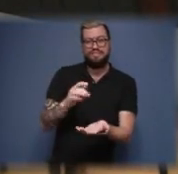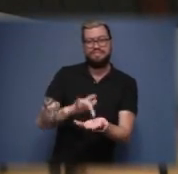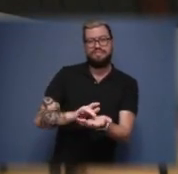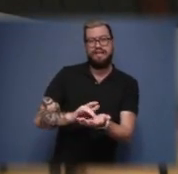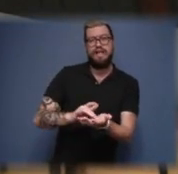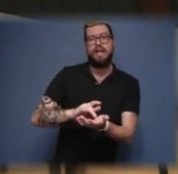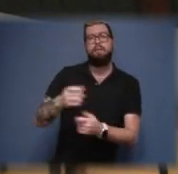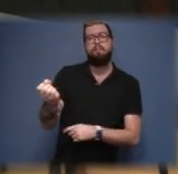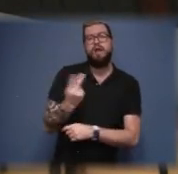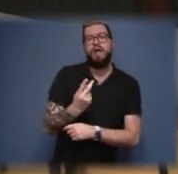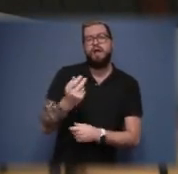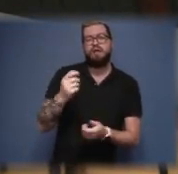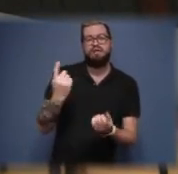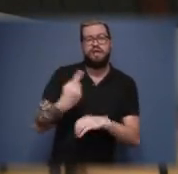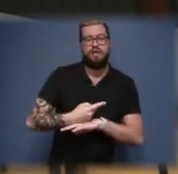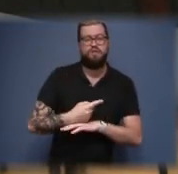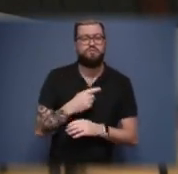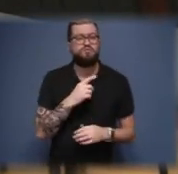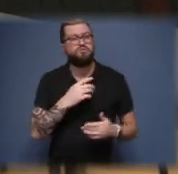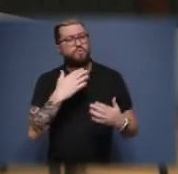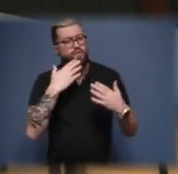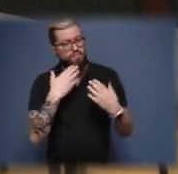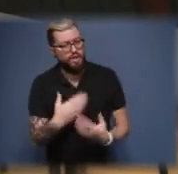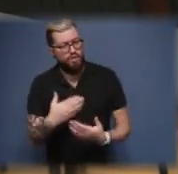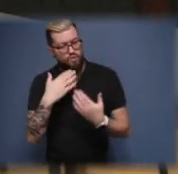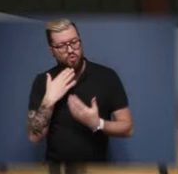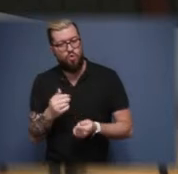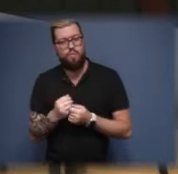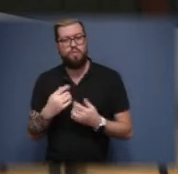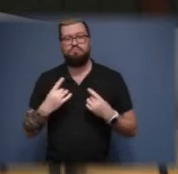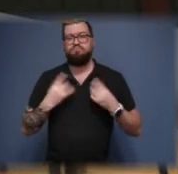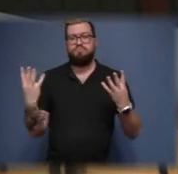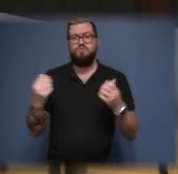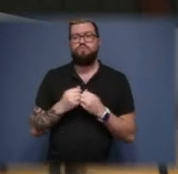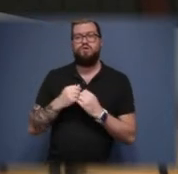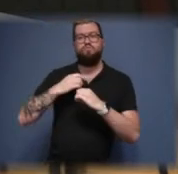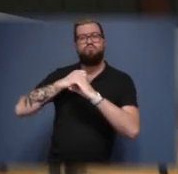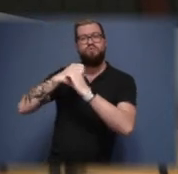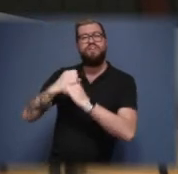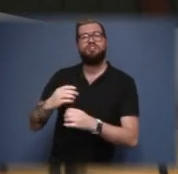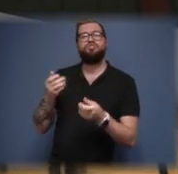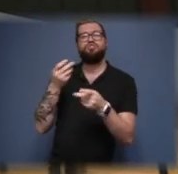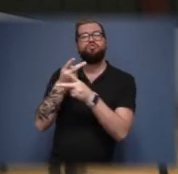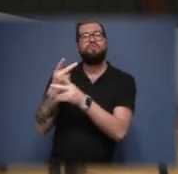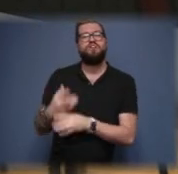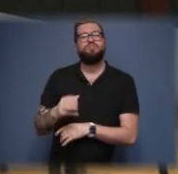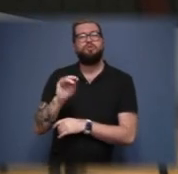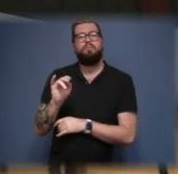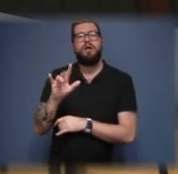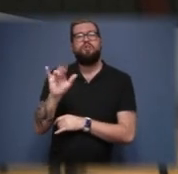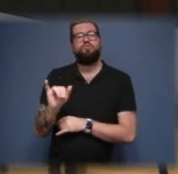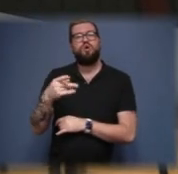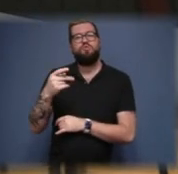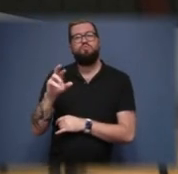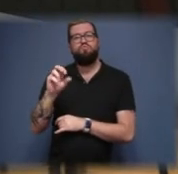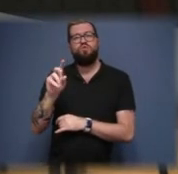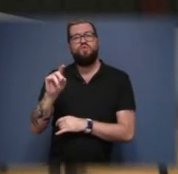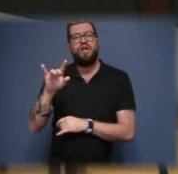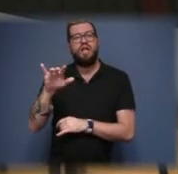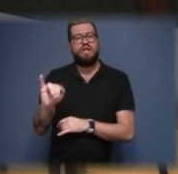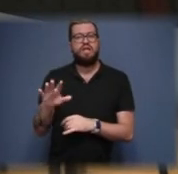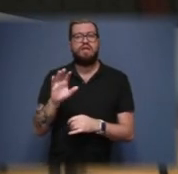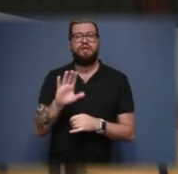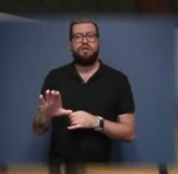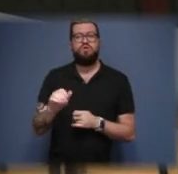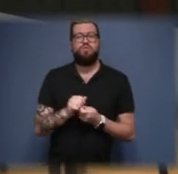Good morning, everyone. I'm delighted to be joined today by our Prevention Supervisor, Mallory Perotti, and want to begin